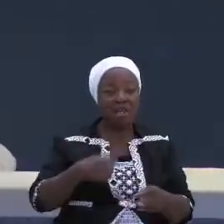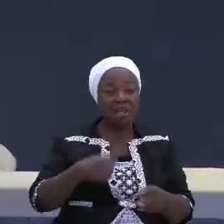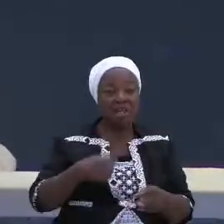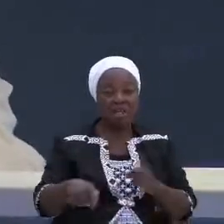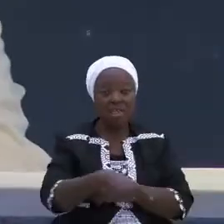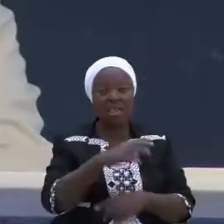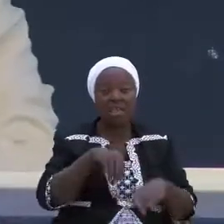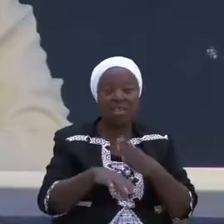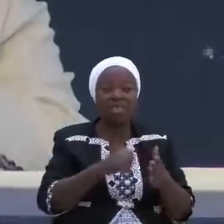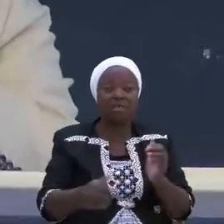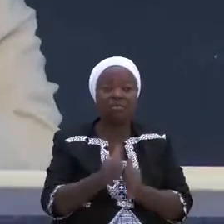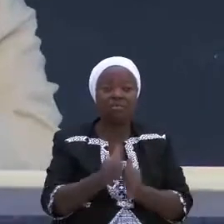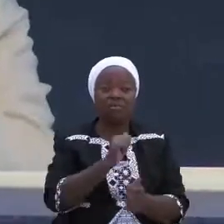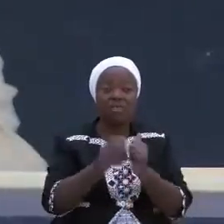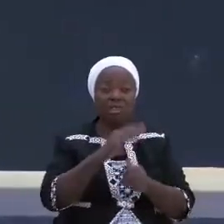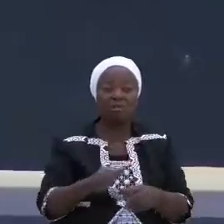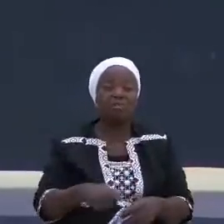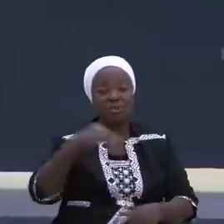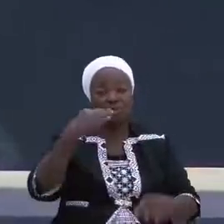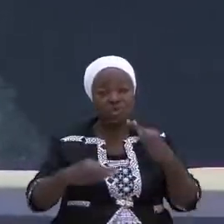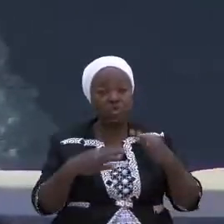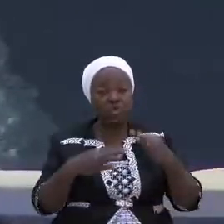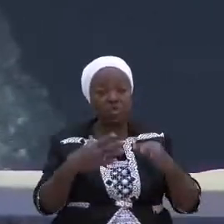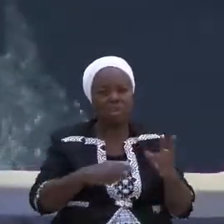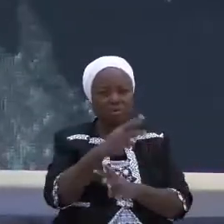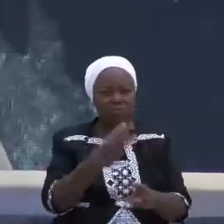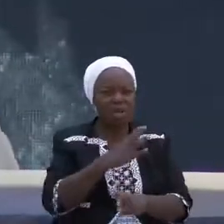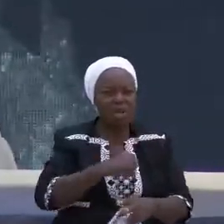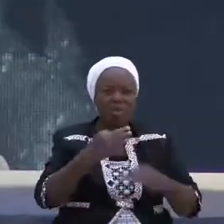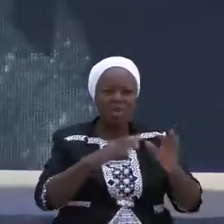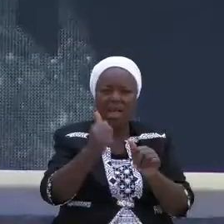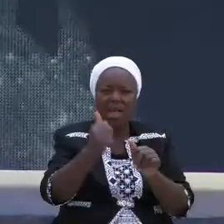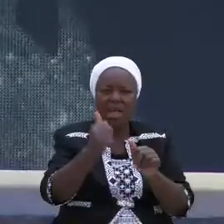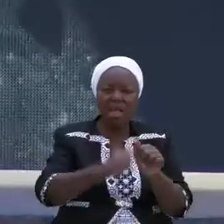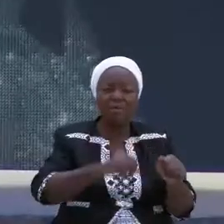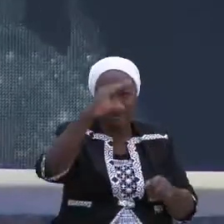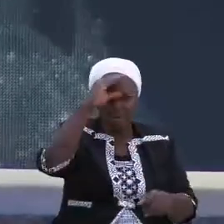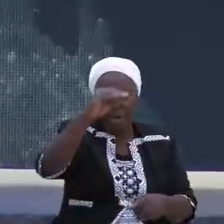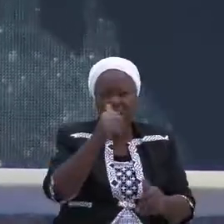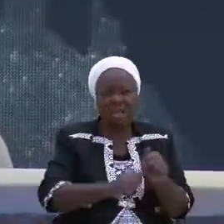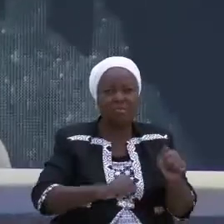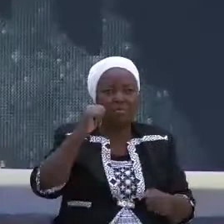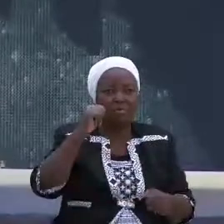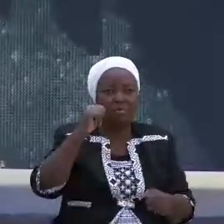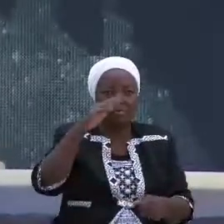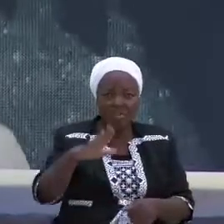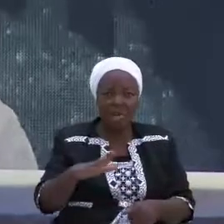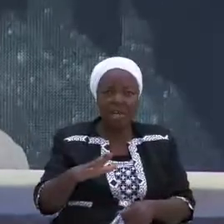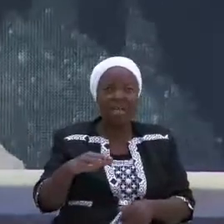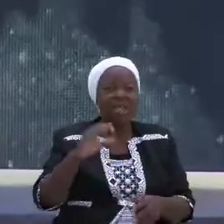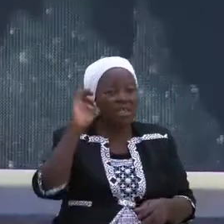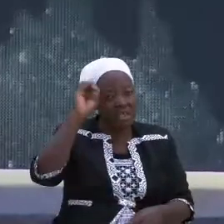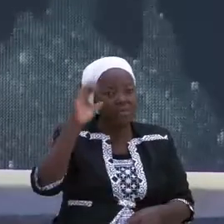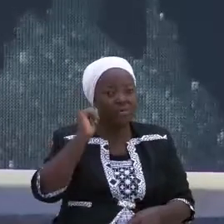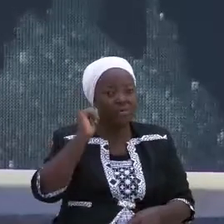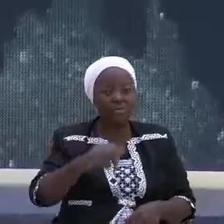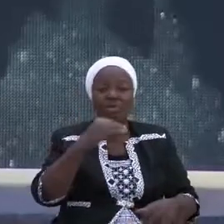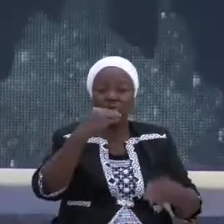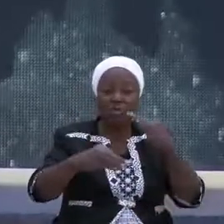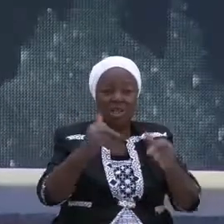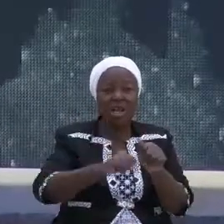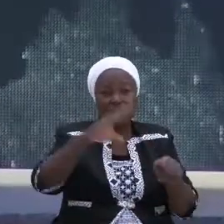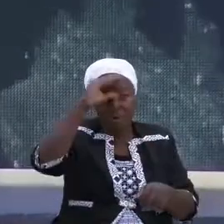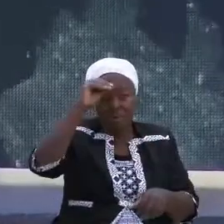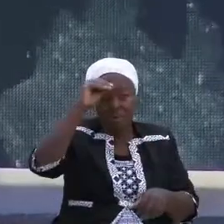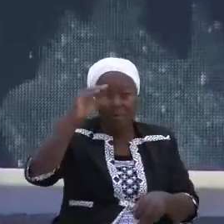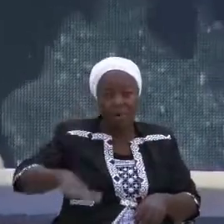the world it will judge every man every woman it will judge every boy